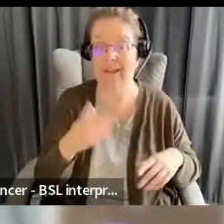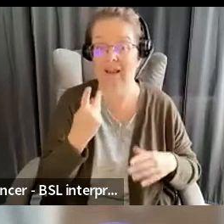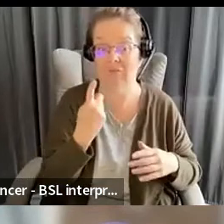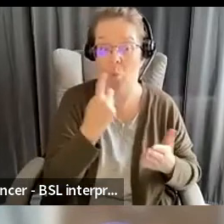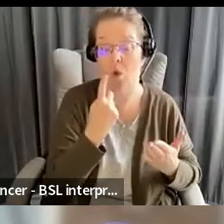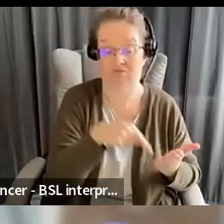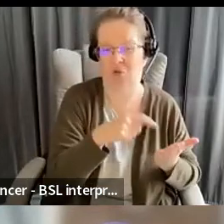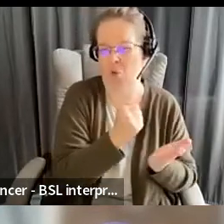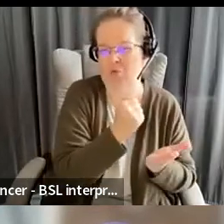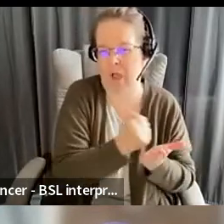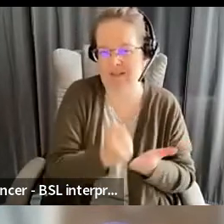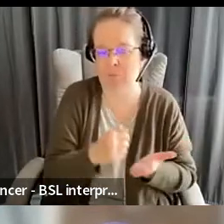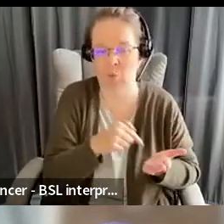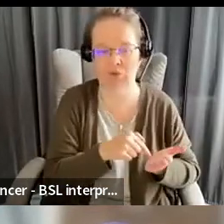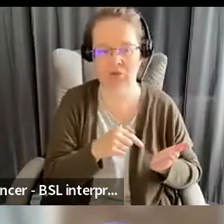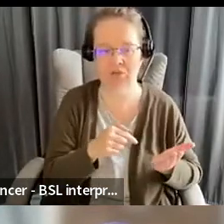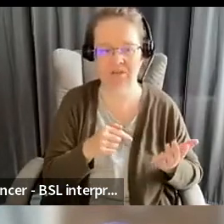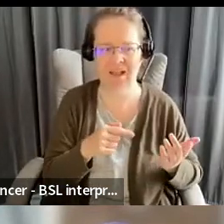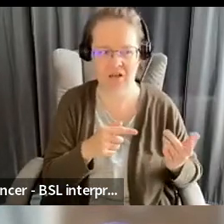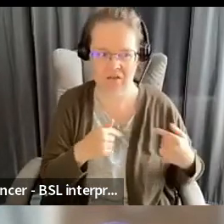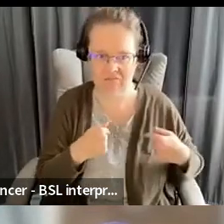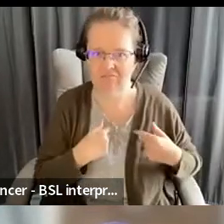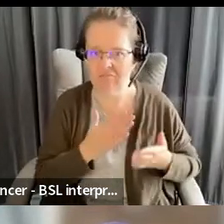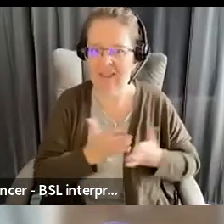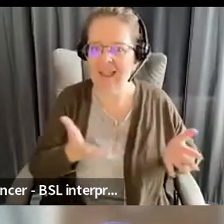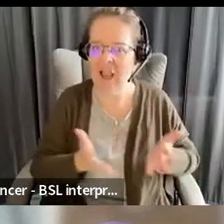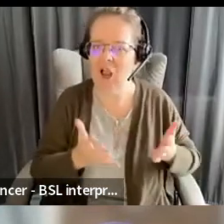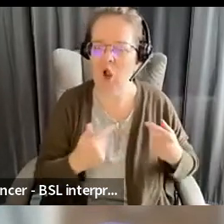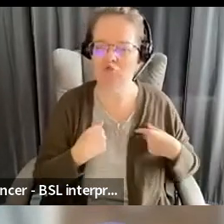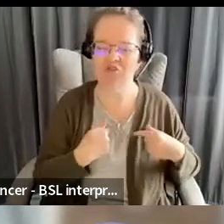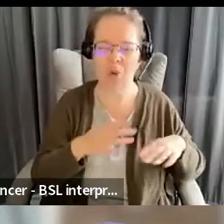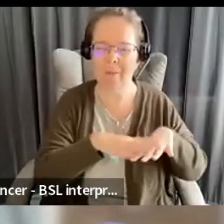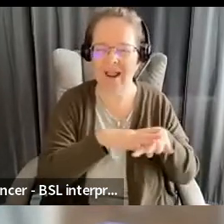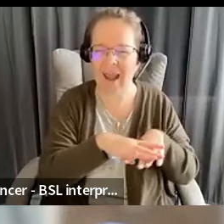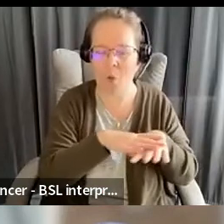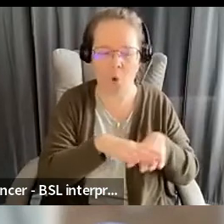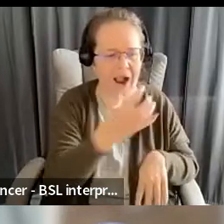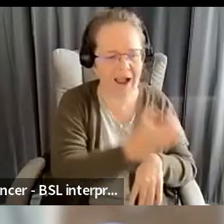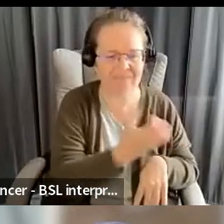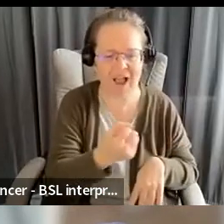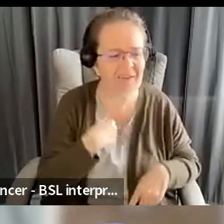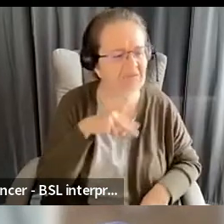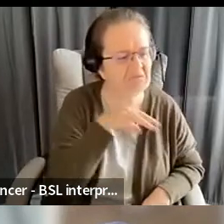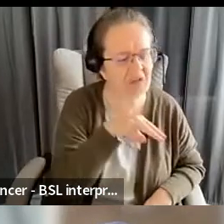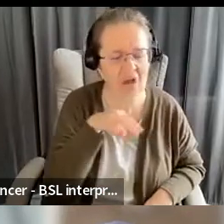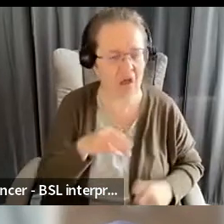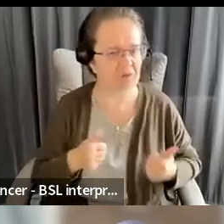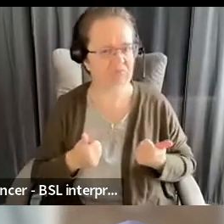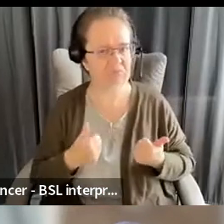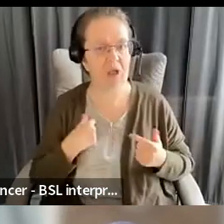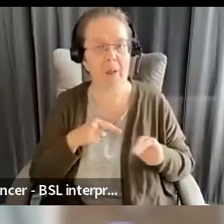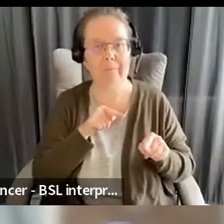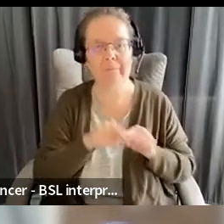that's helped. And I'm very encouraged with the networks that are in place, mainly used